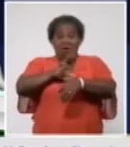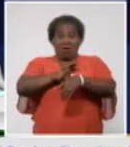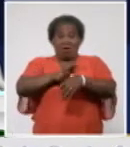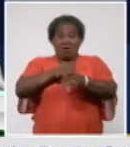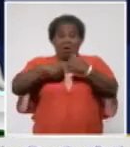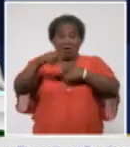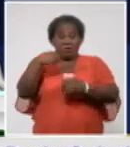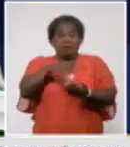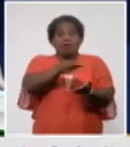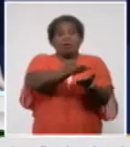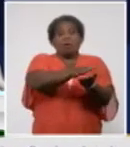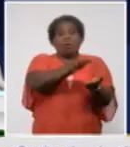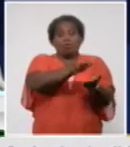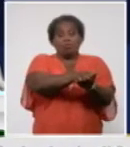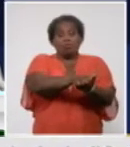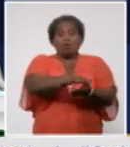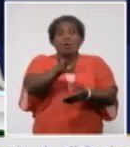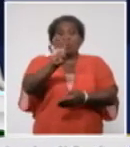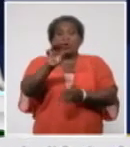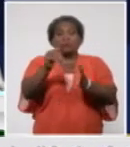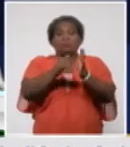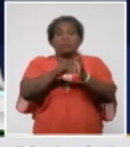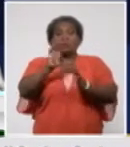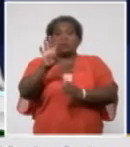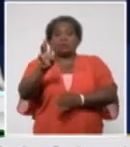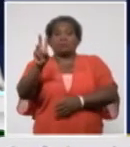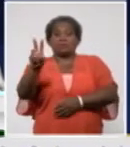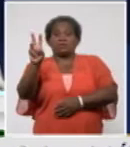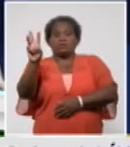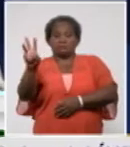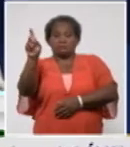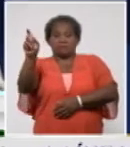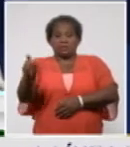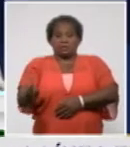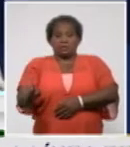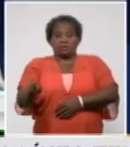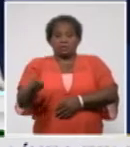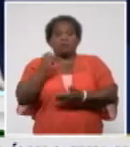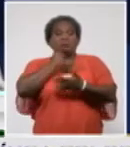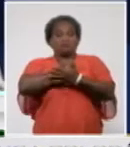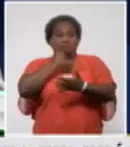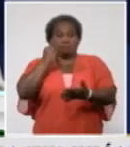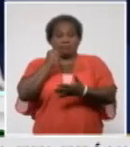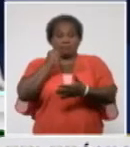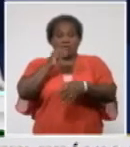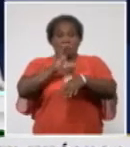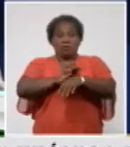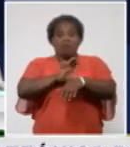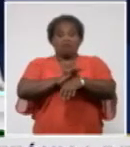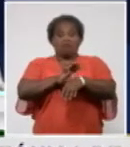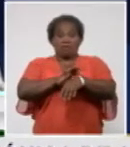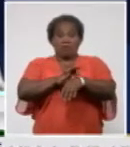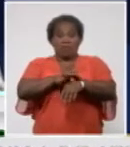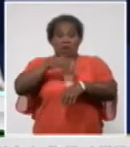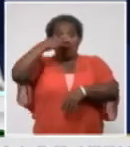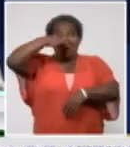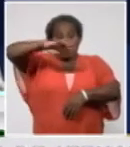cases. 29 patients are male and 28 are female, what represents